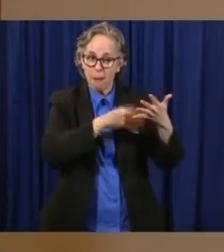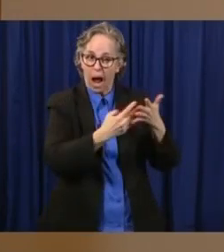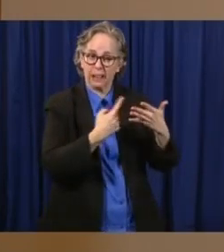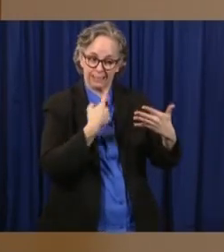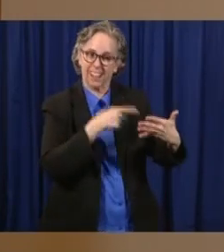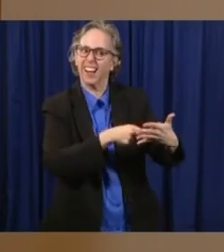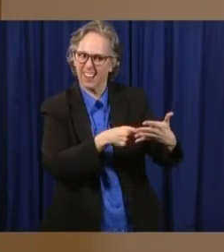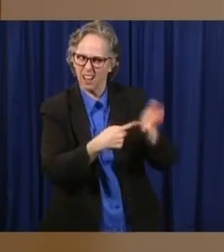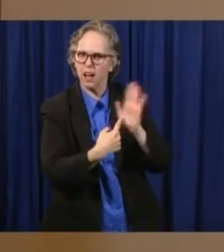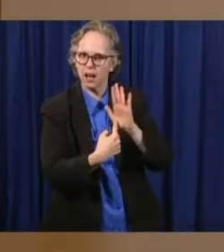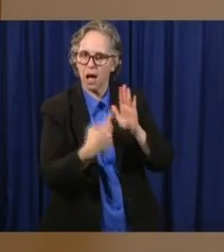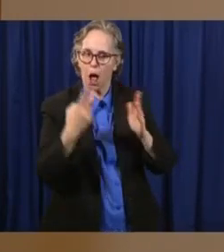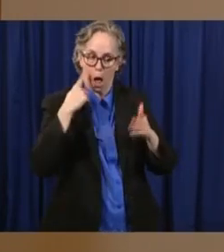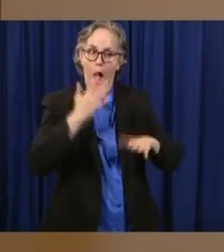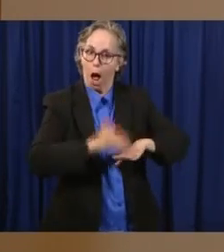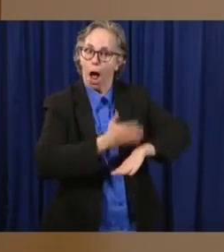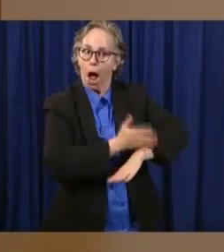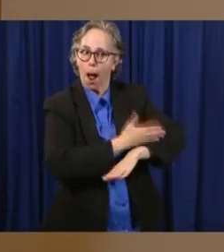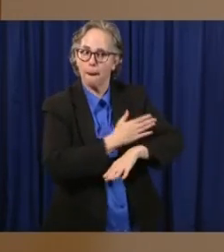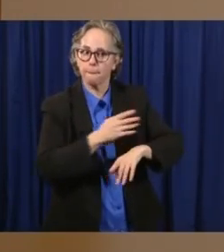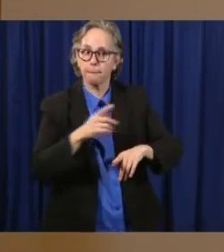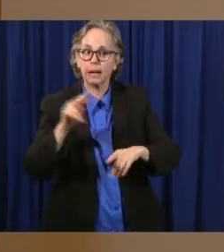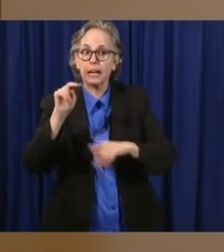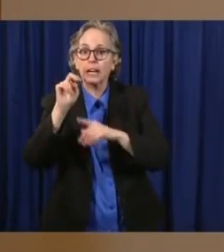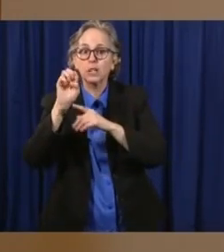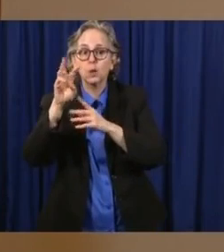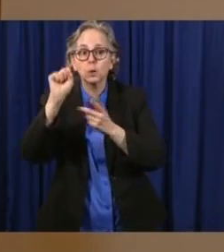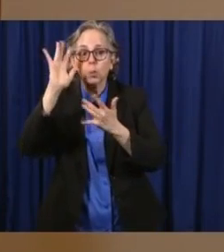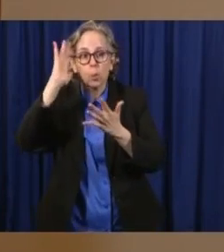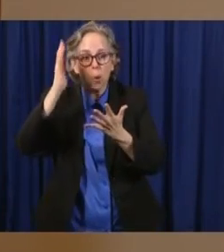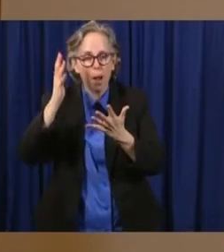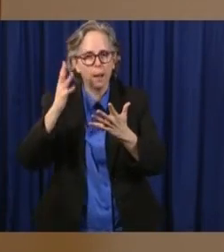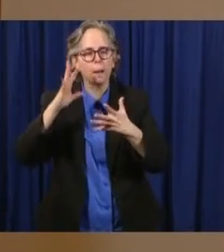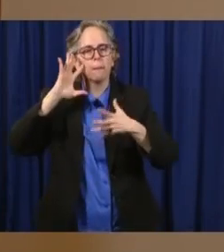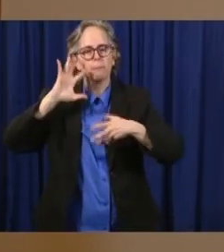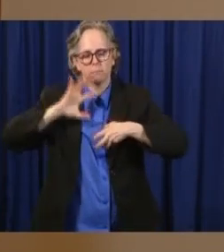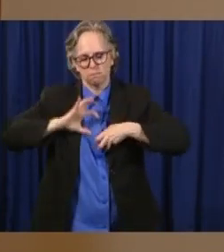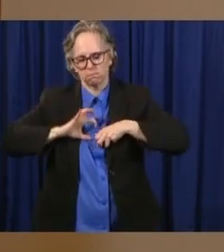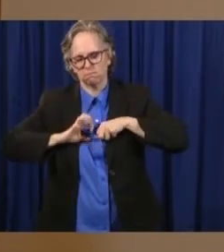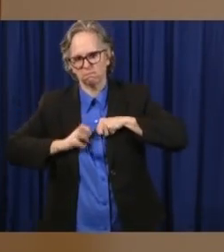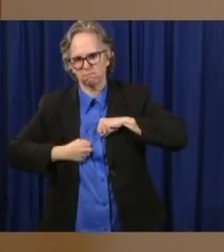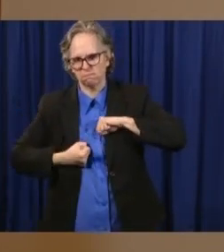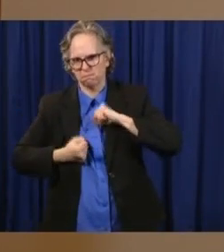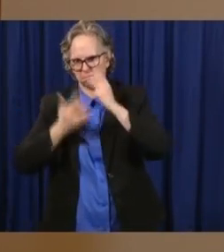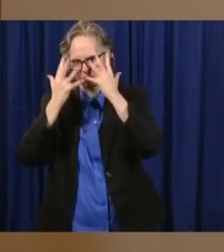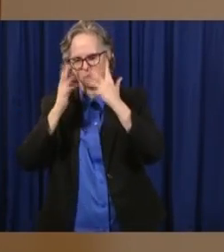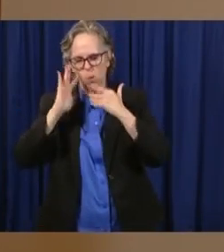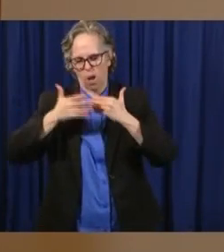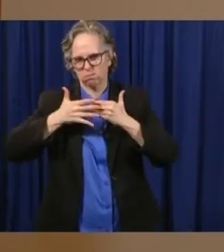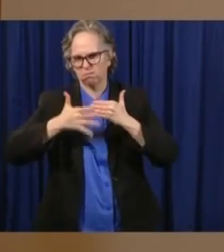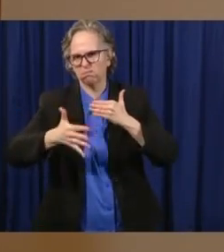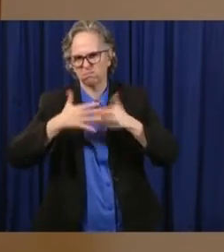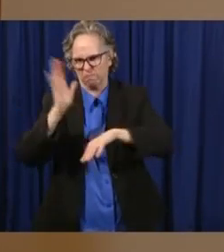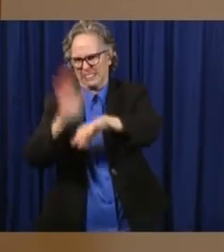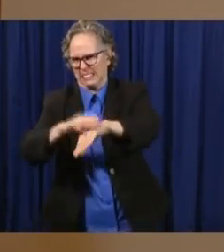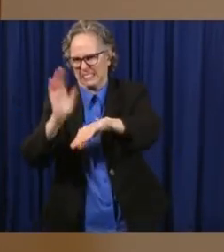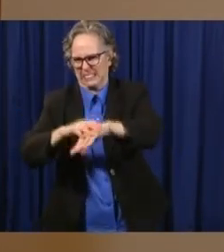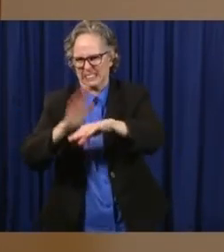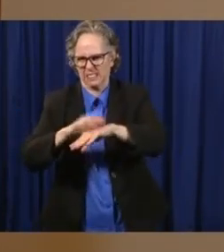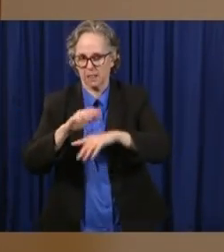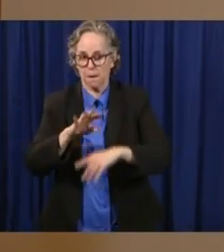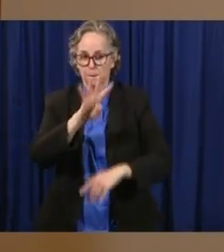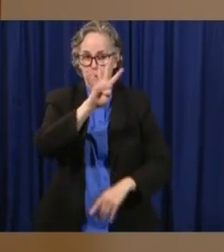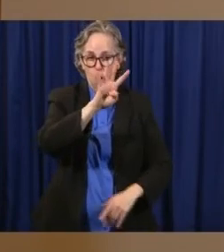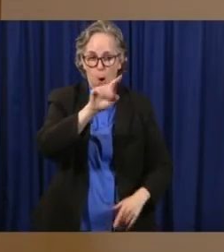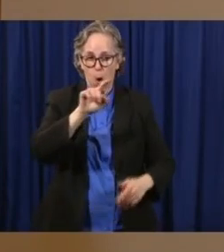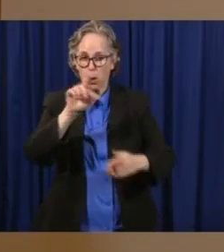gonna sound grim for quite some time to come because we know that deaths follow by about 4 to 6 weeks, someone